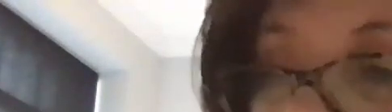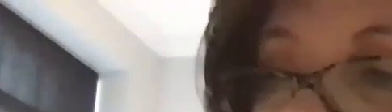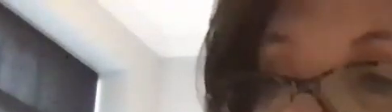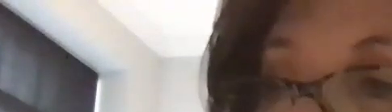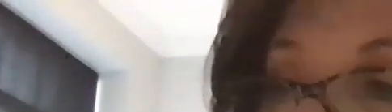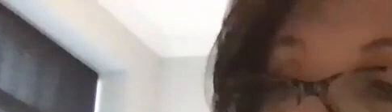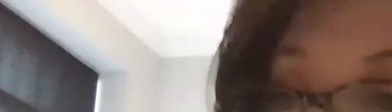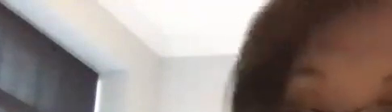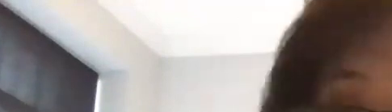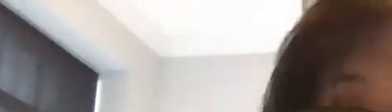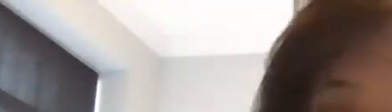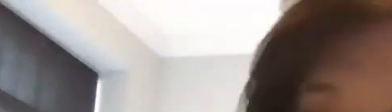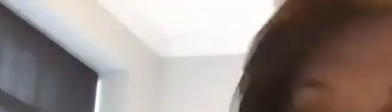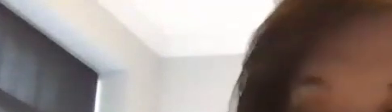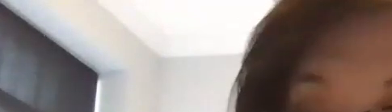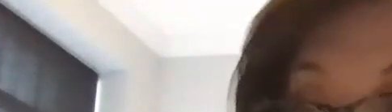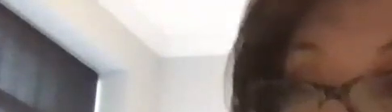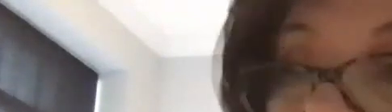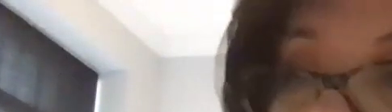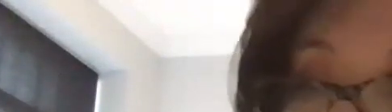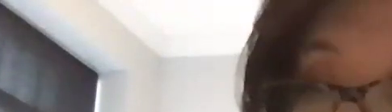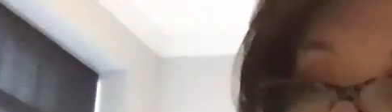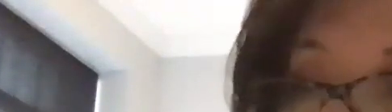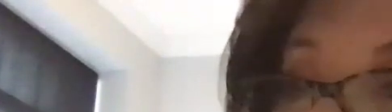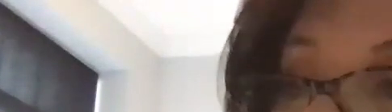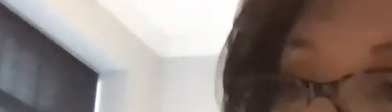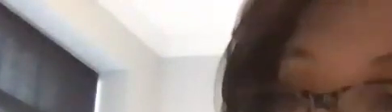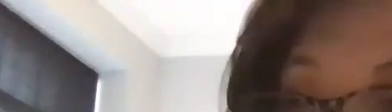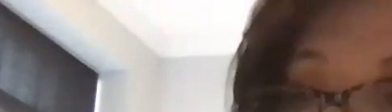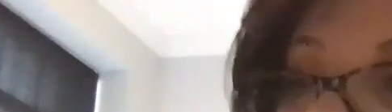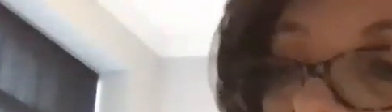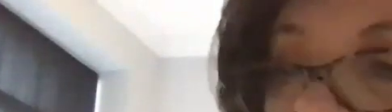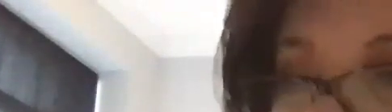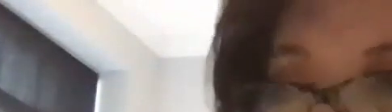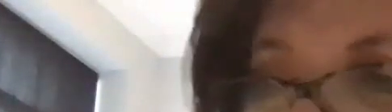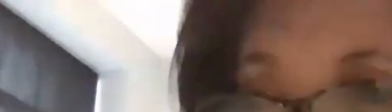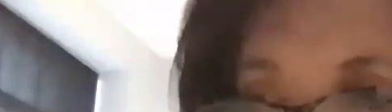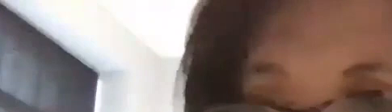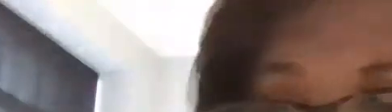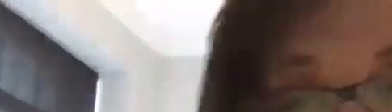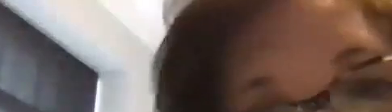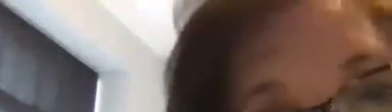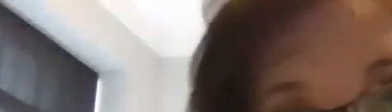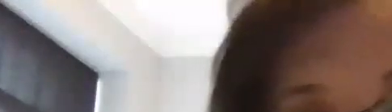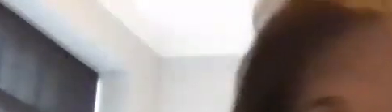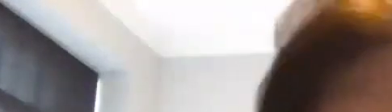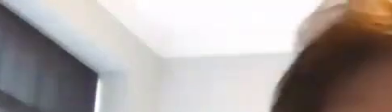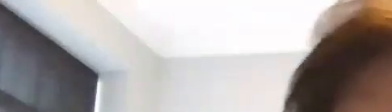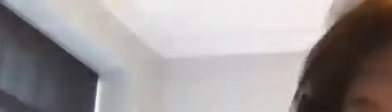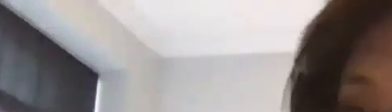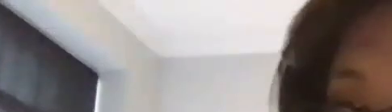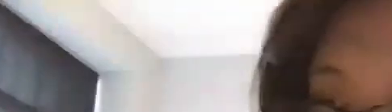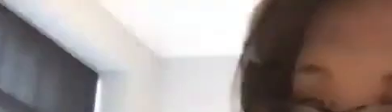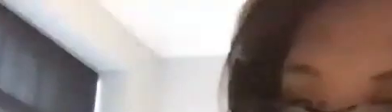tense because family members or others may be with us, creating an